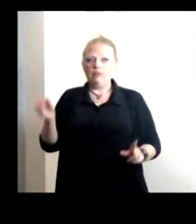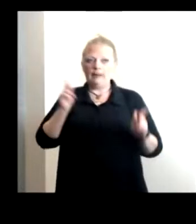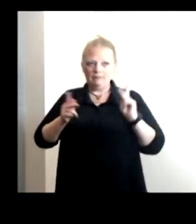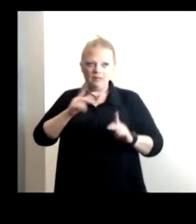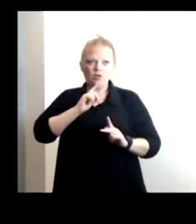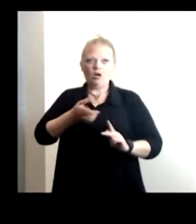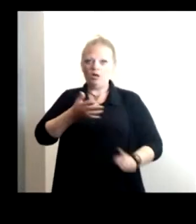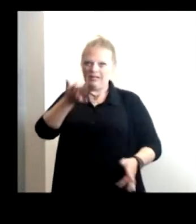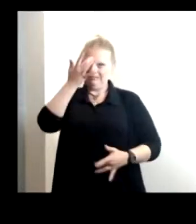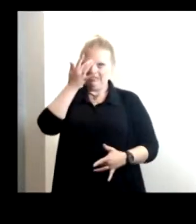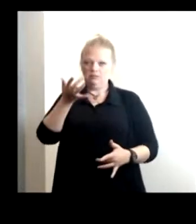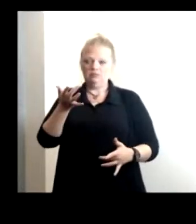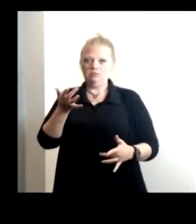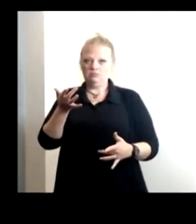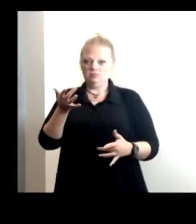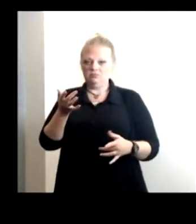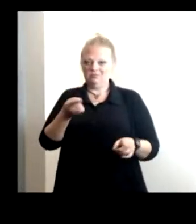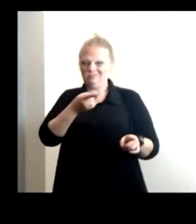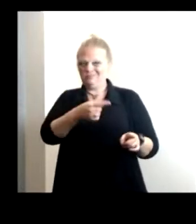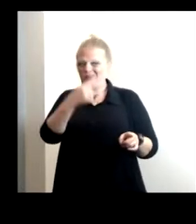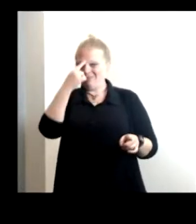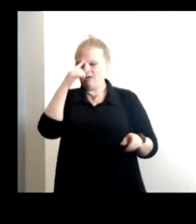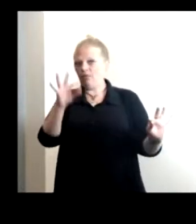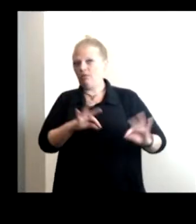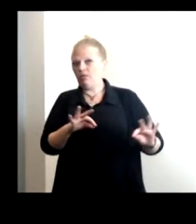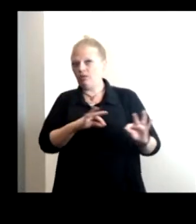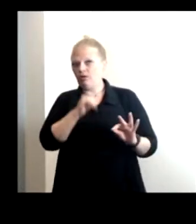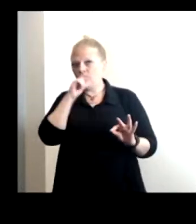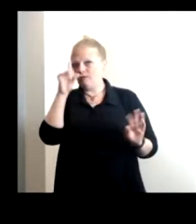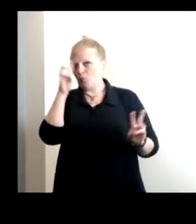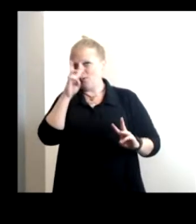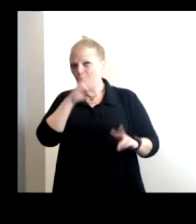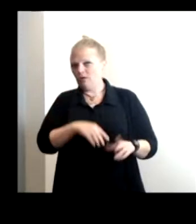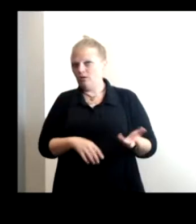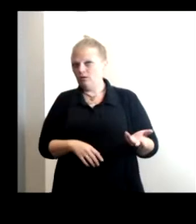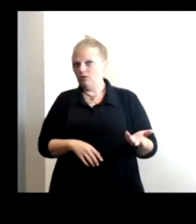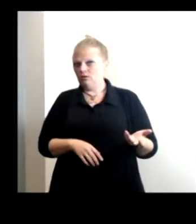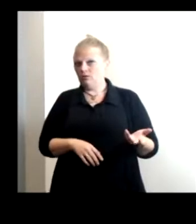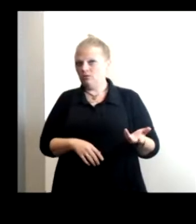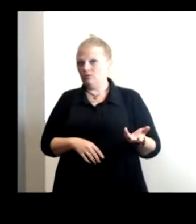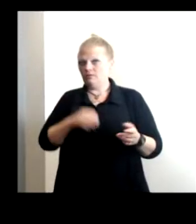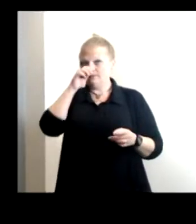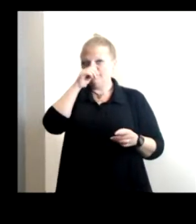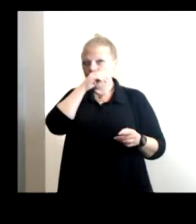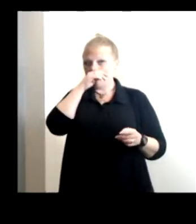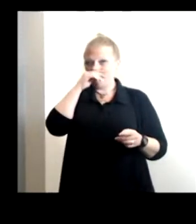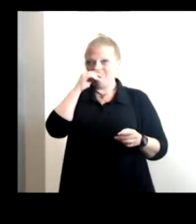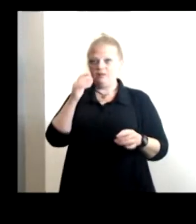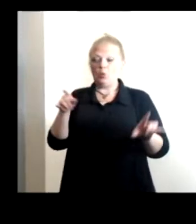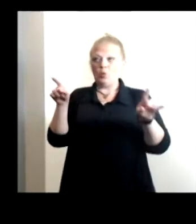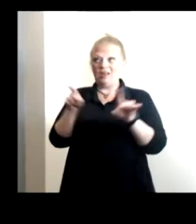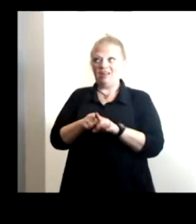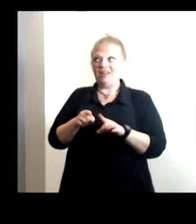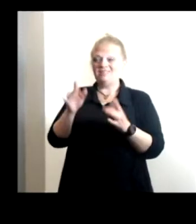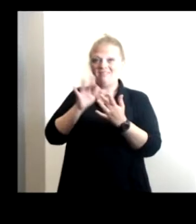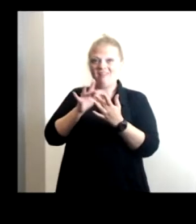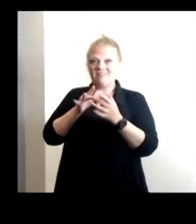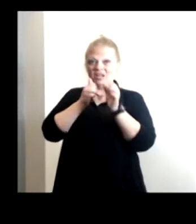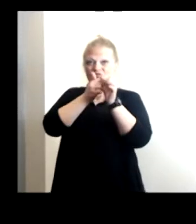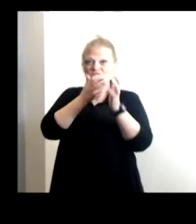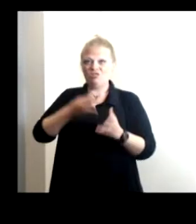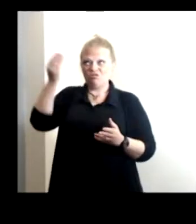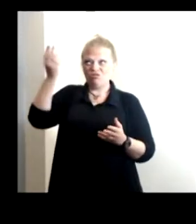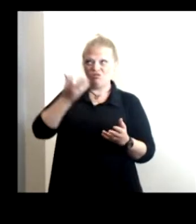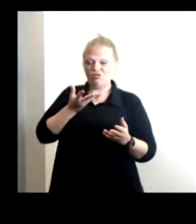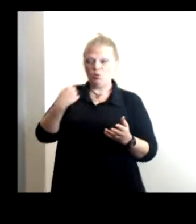getting sick that didn't think they were going to have to worry about COVID. And as we have this information from our contact tracers,